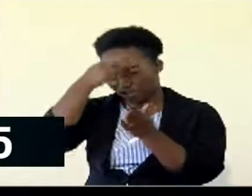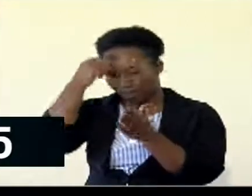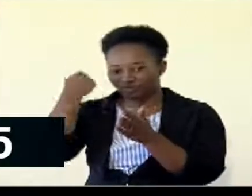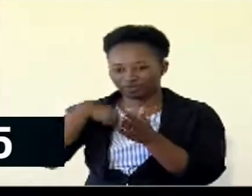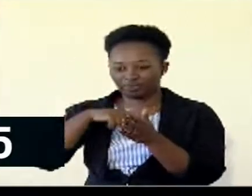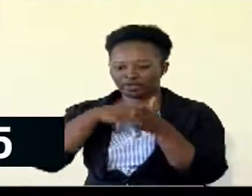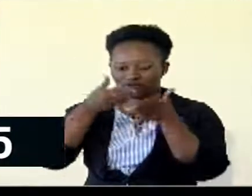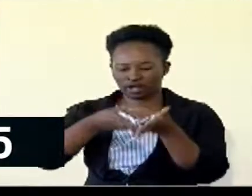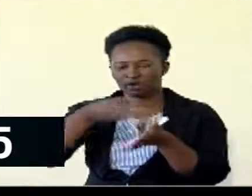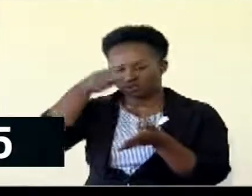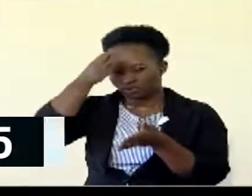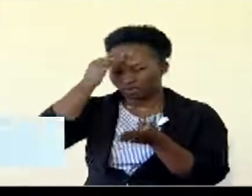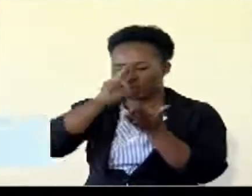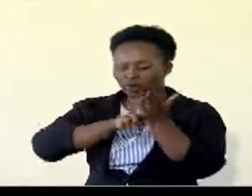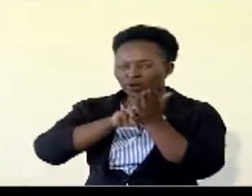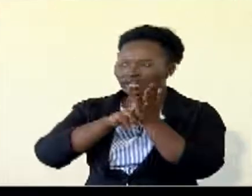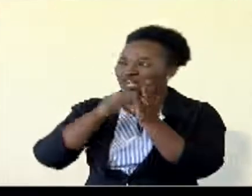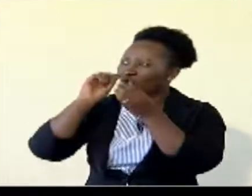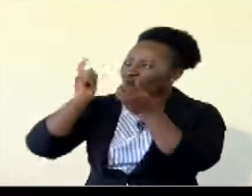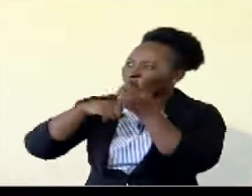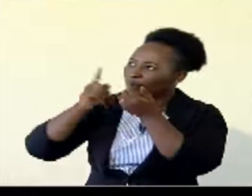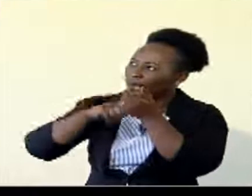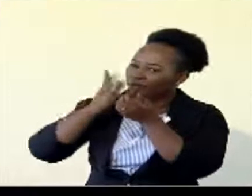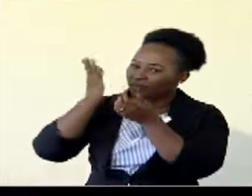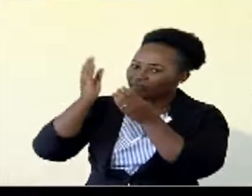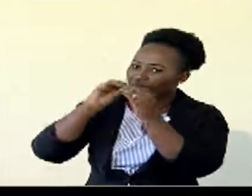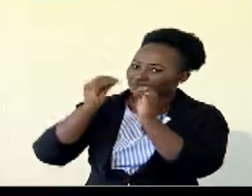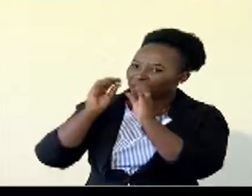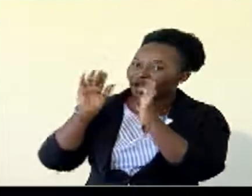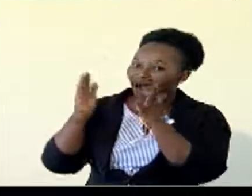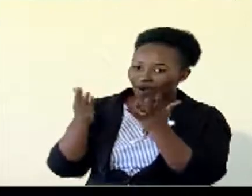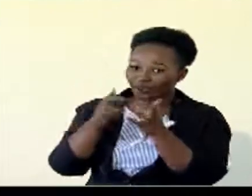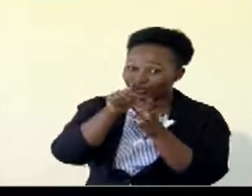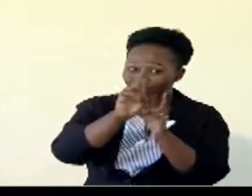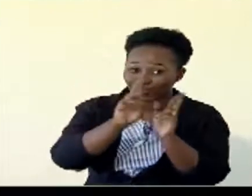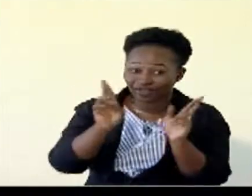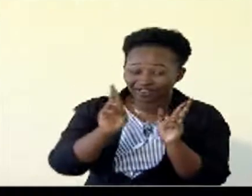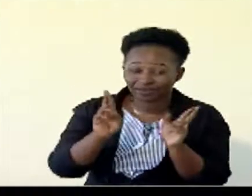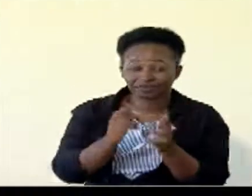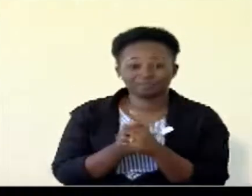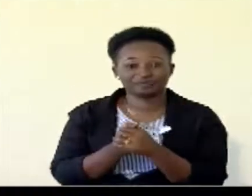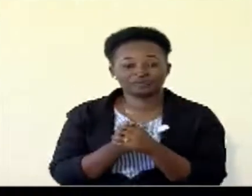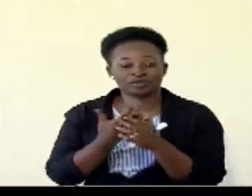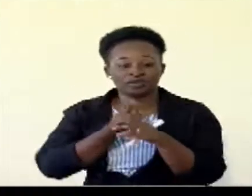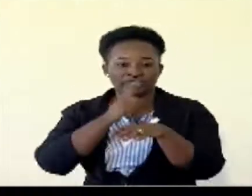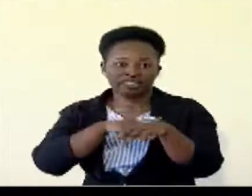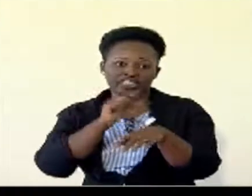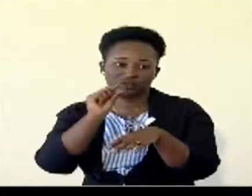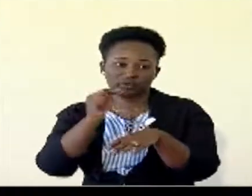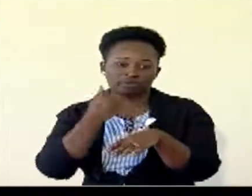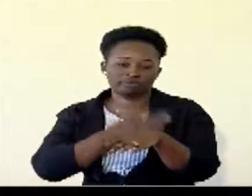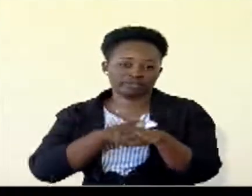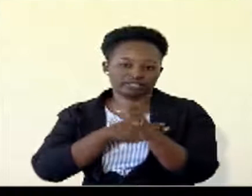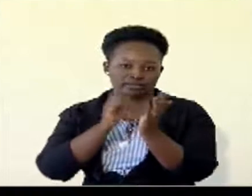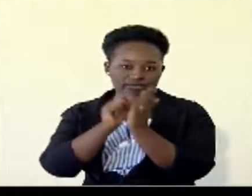to learn how to use it. So you're going to press this with me. Are you ready? We have little time, so we try to